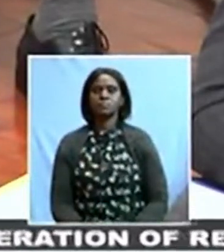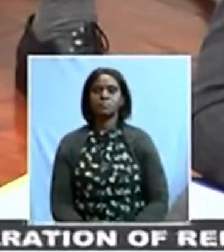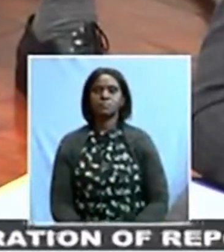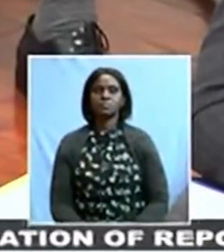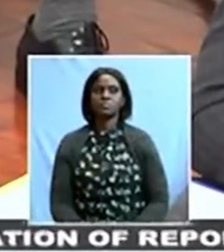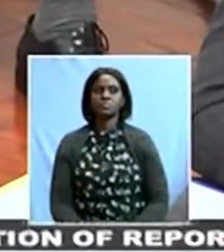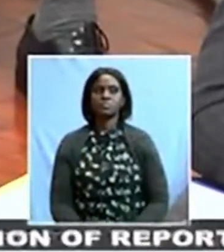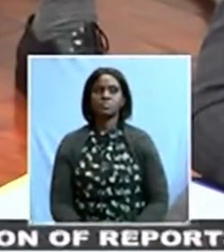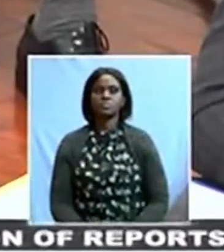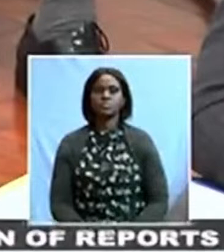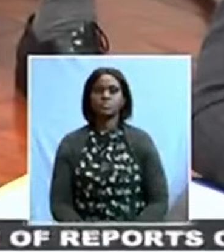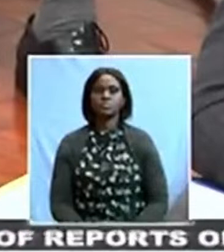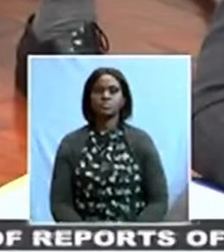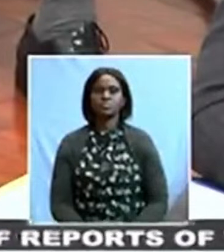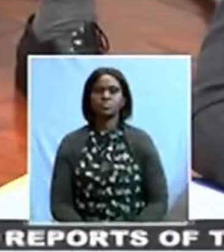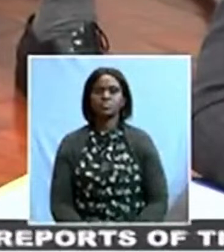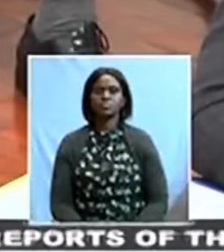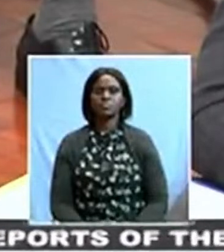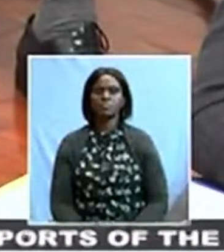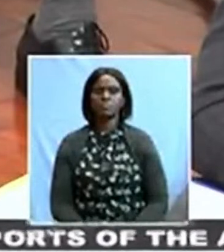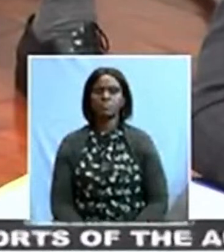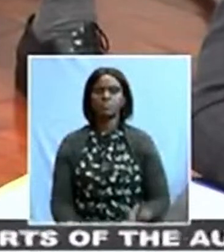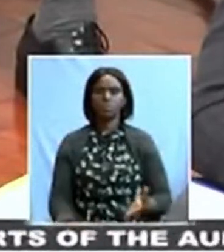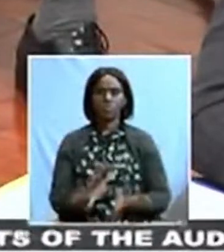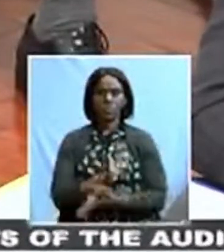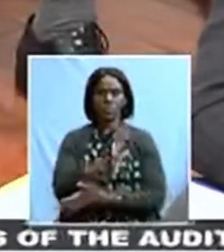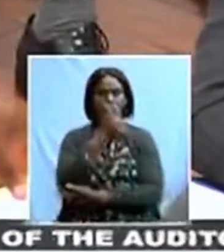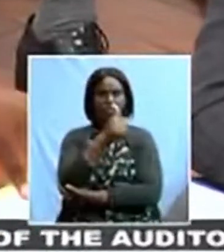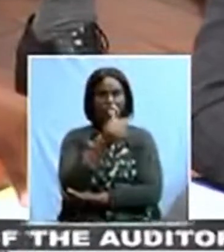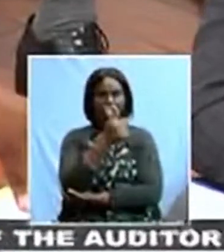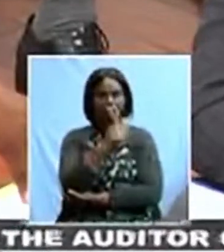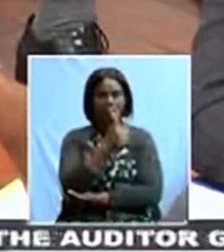Thank you, Chair. We are ready for the committee to page 10.